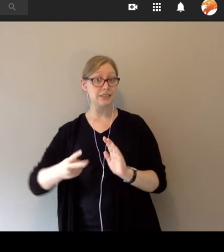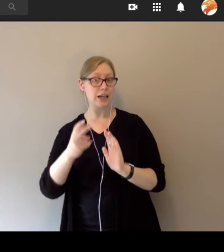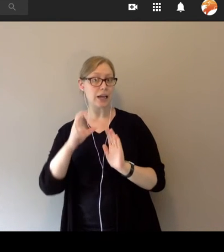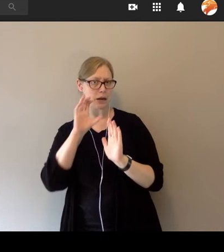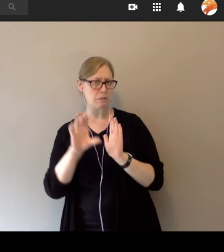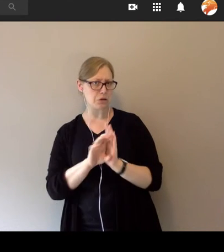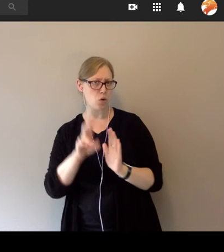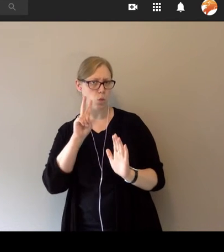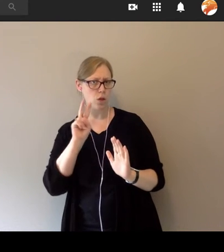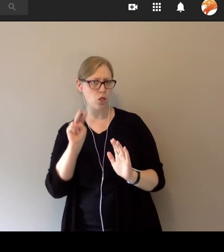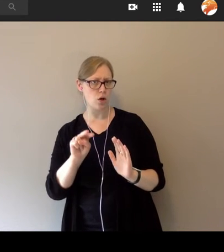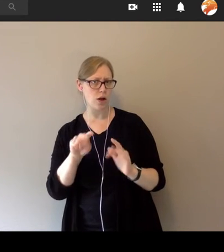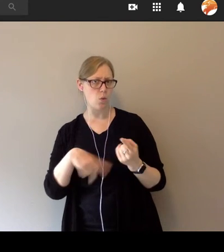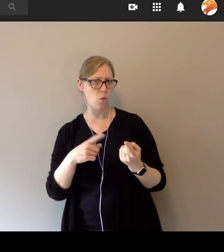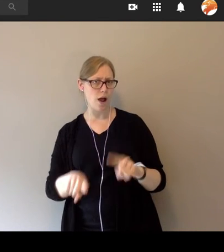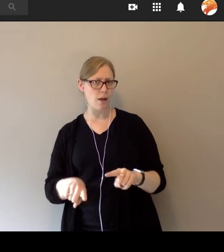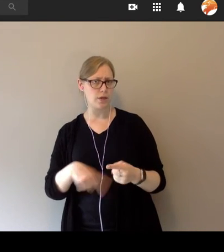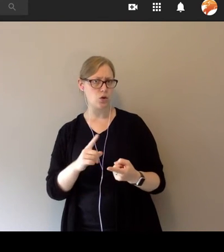one for right now.